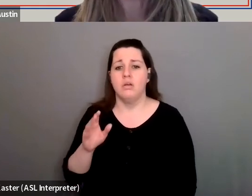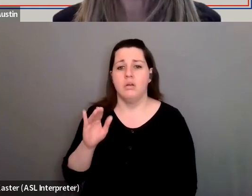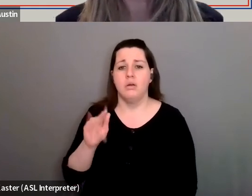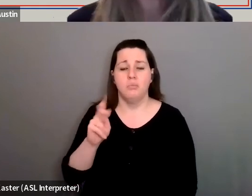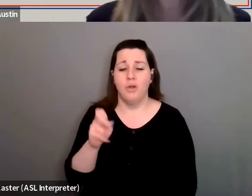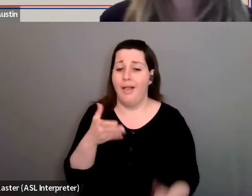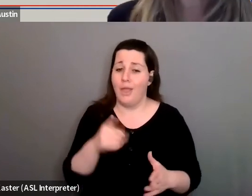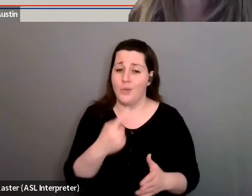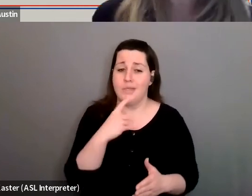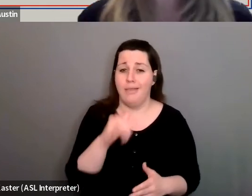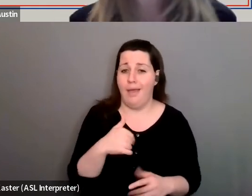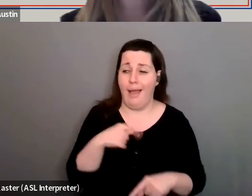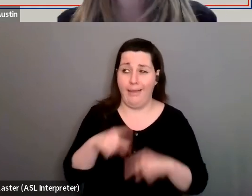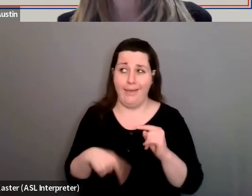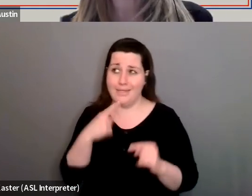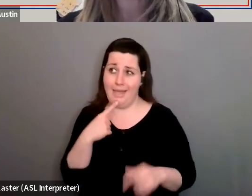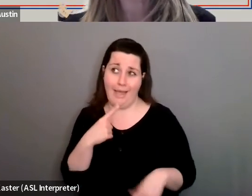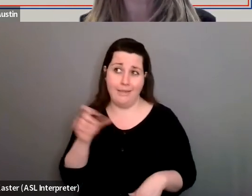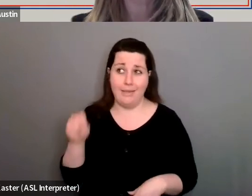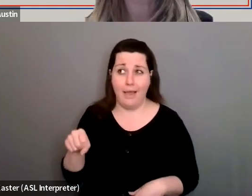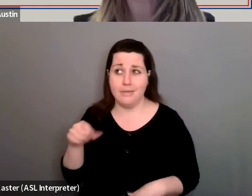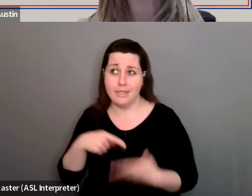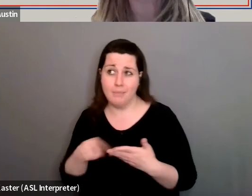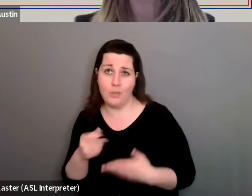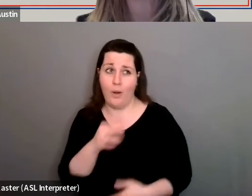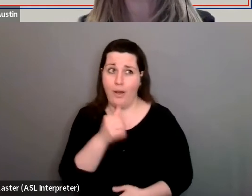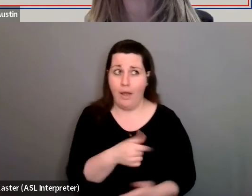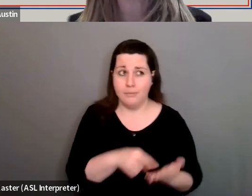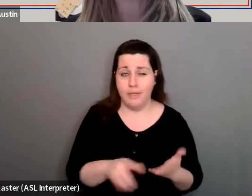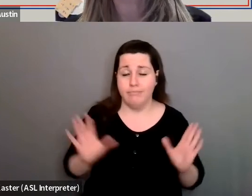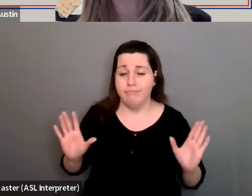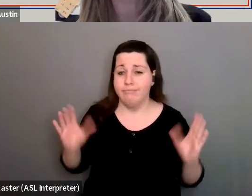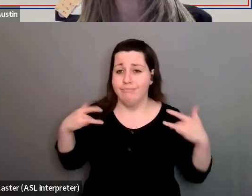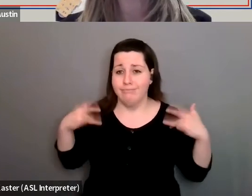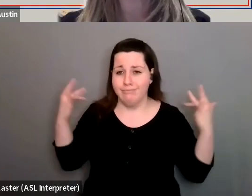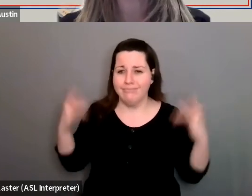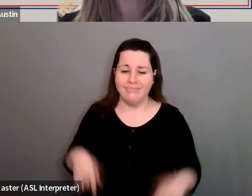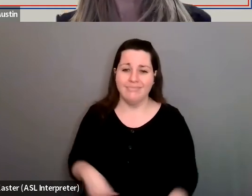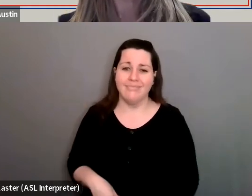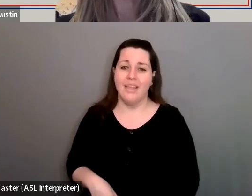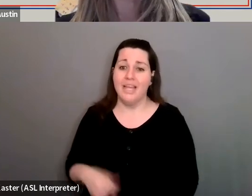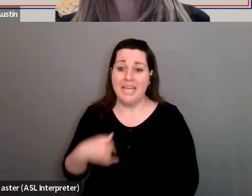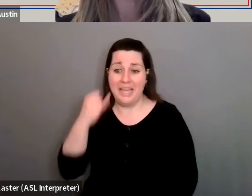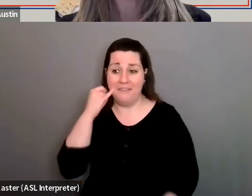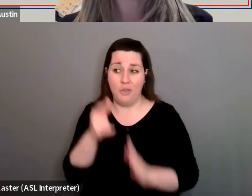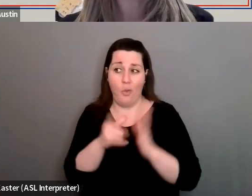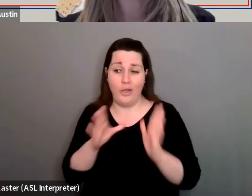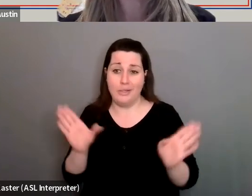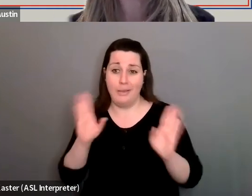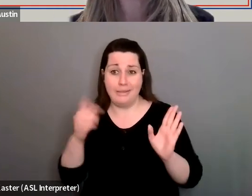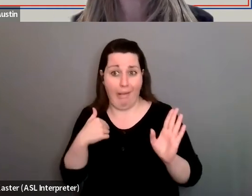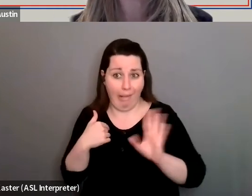to say what okay. is or isn't an I'm expense. not either, I guess. But no, I'm just joking in case our attorneys are listening. Yeah.